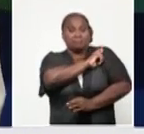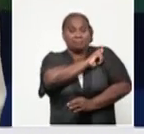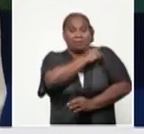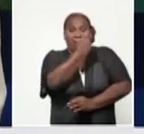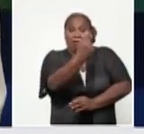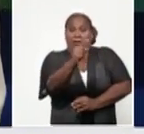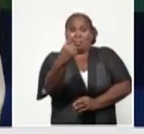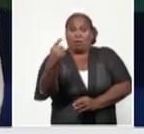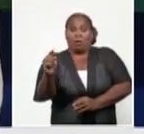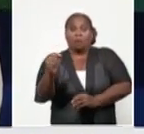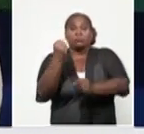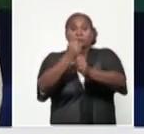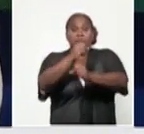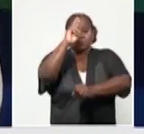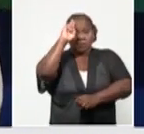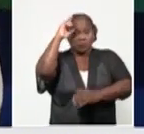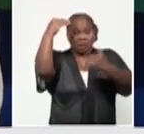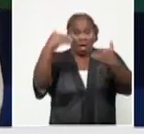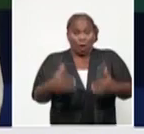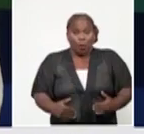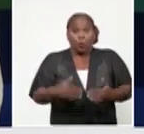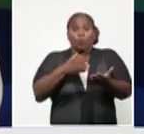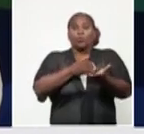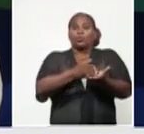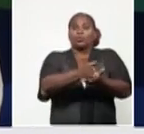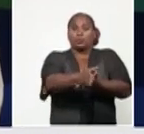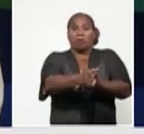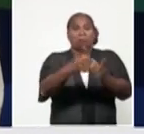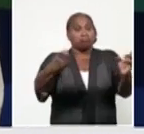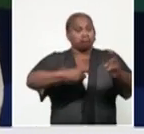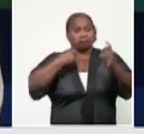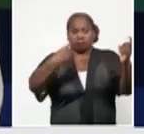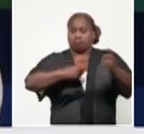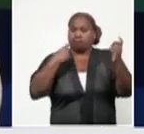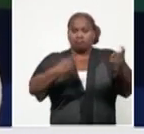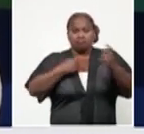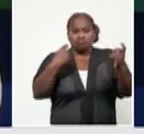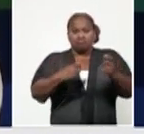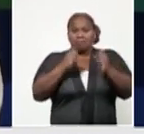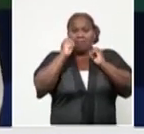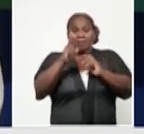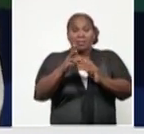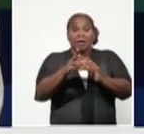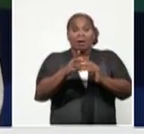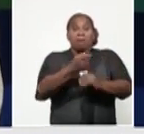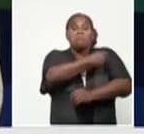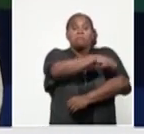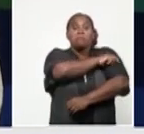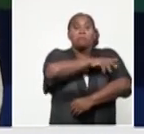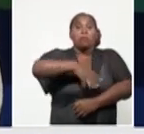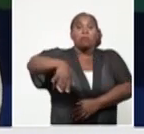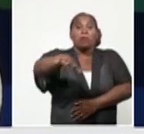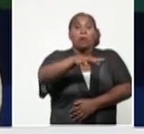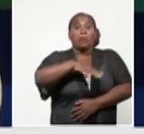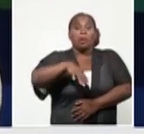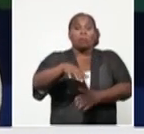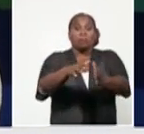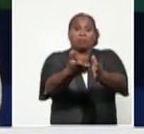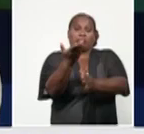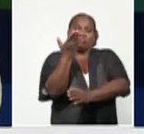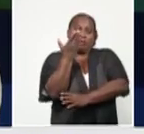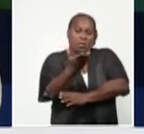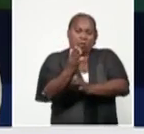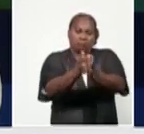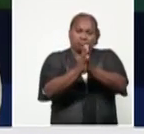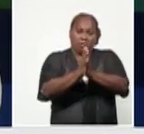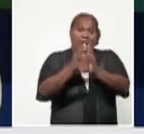our President in the closing statements of the temporary COVID-19 response working group, we've